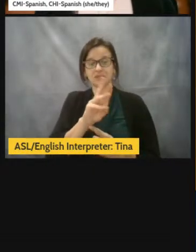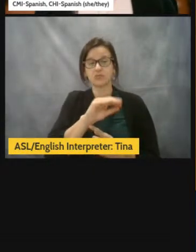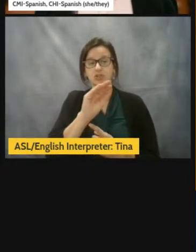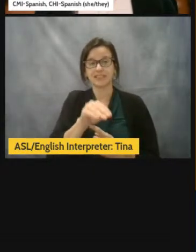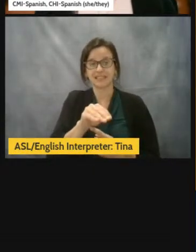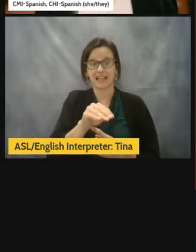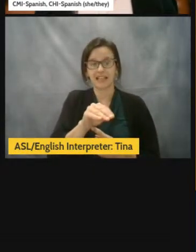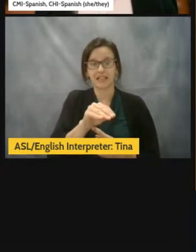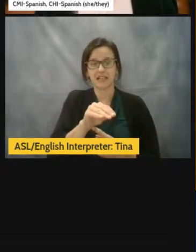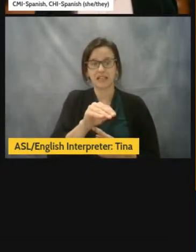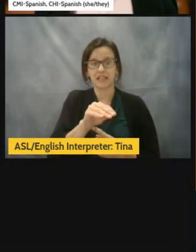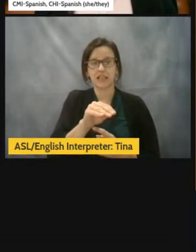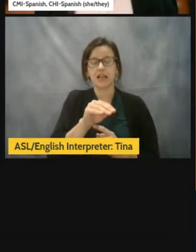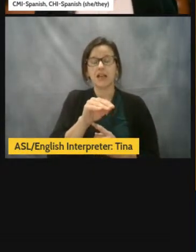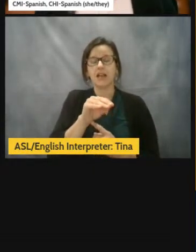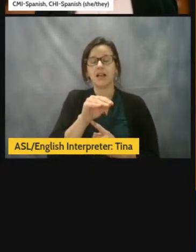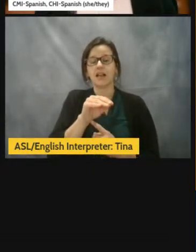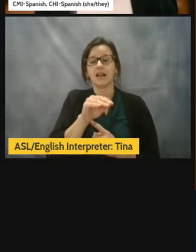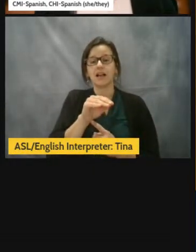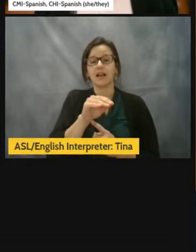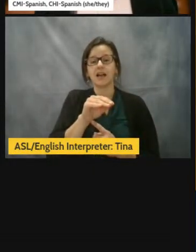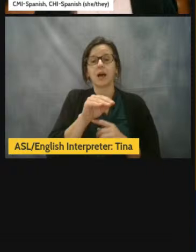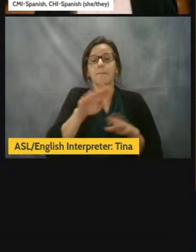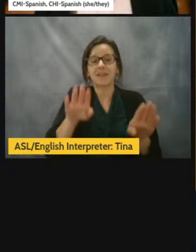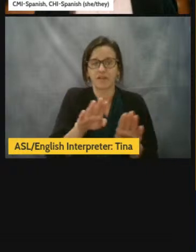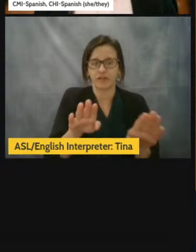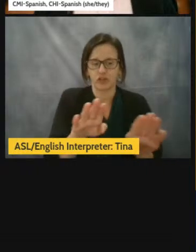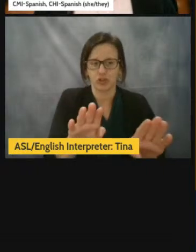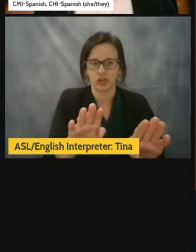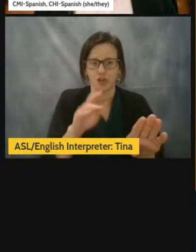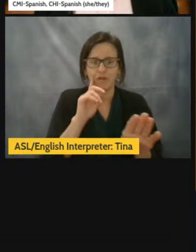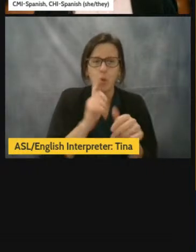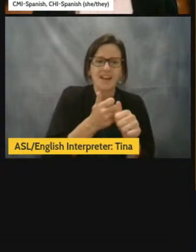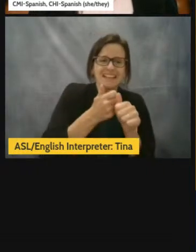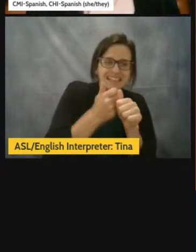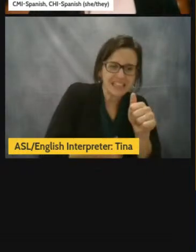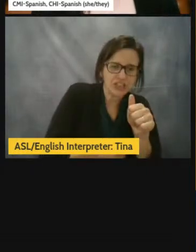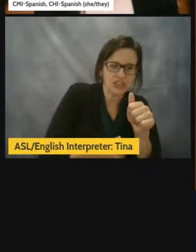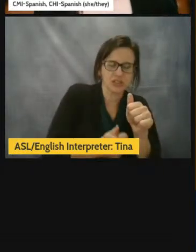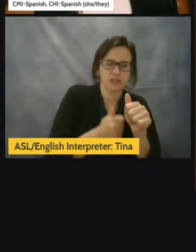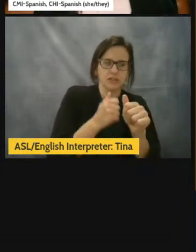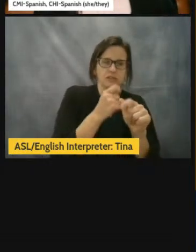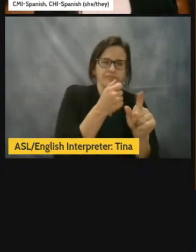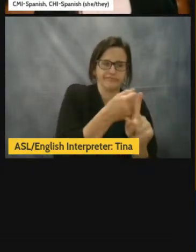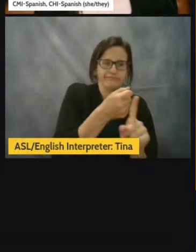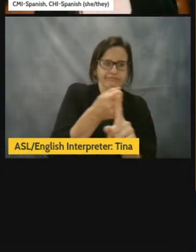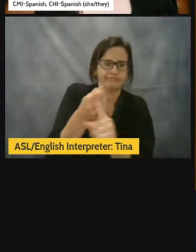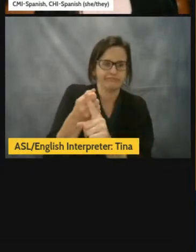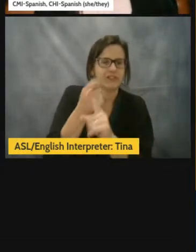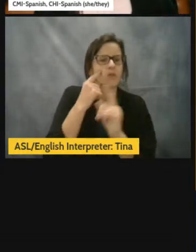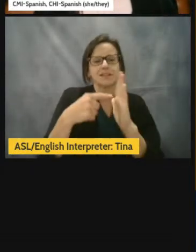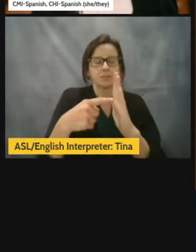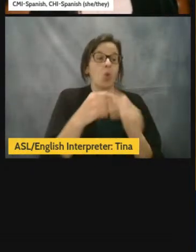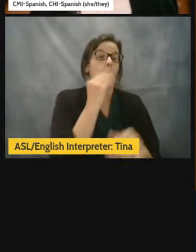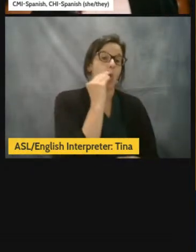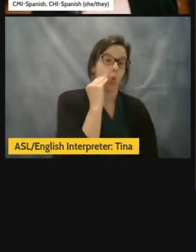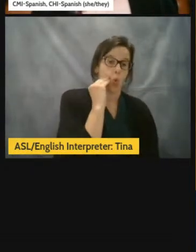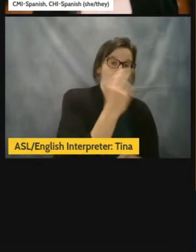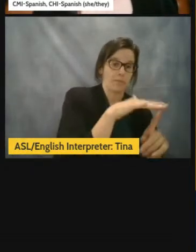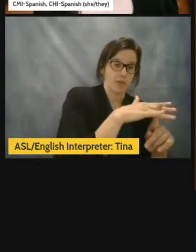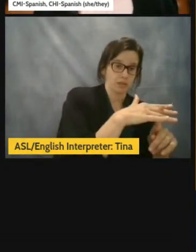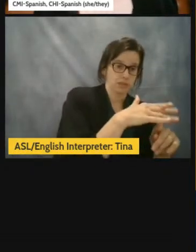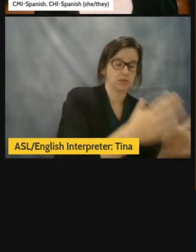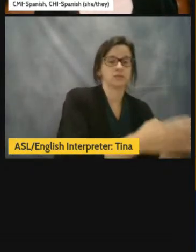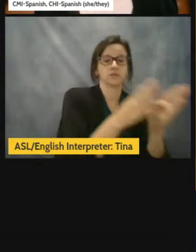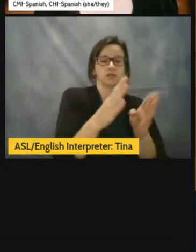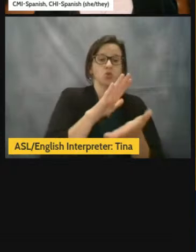used. For each additional context. So that means school is one context, home is